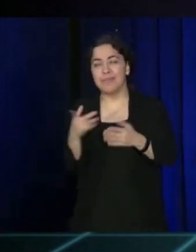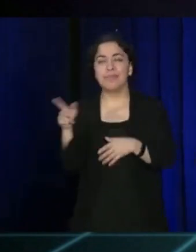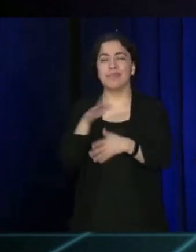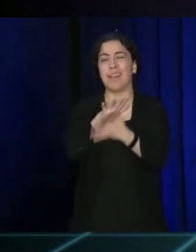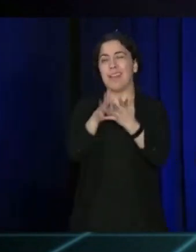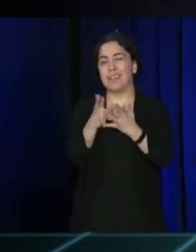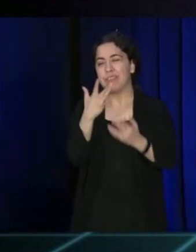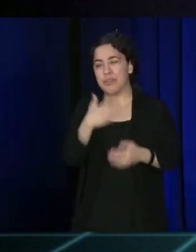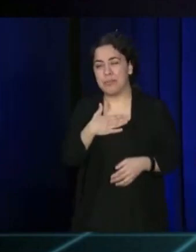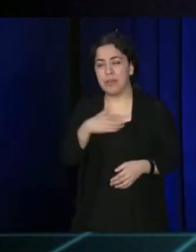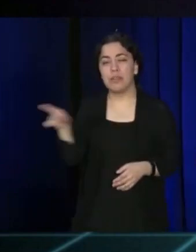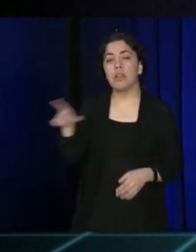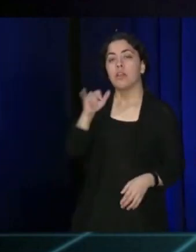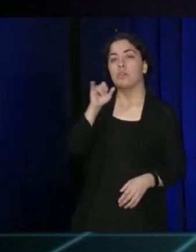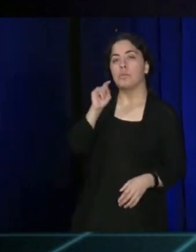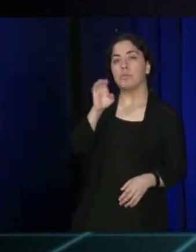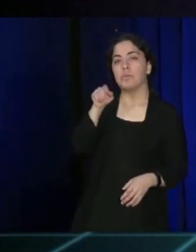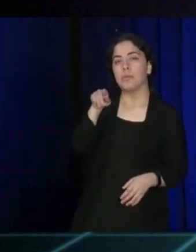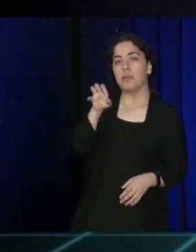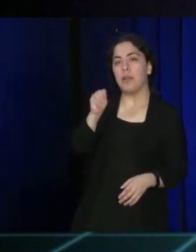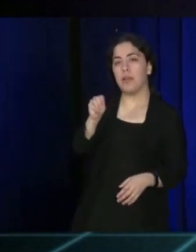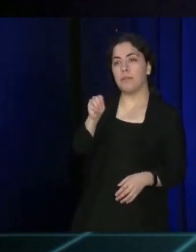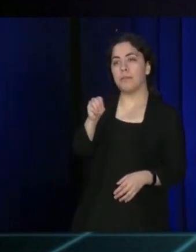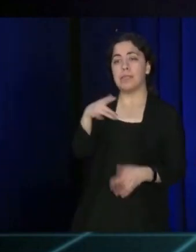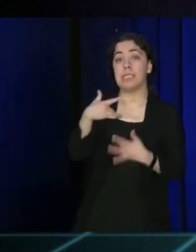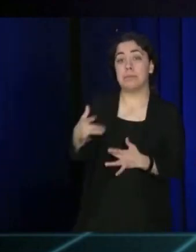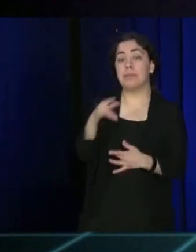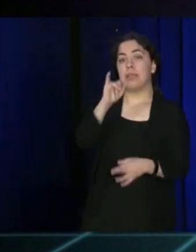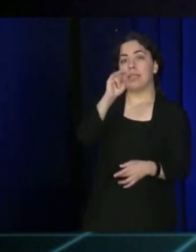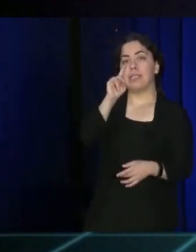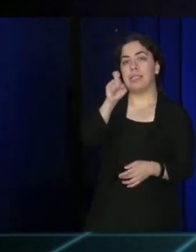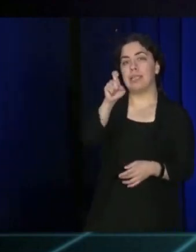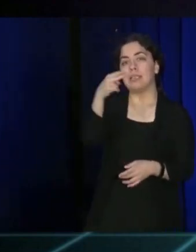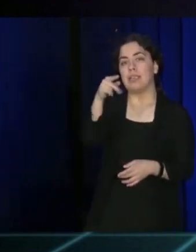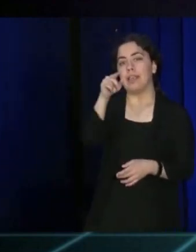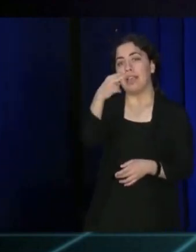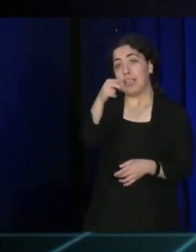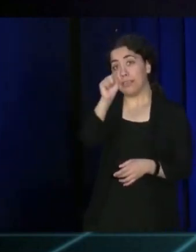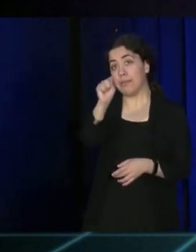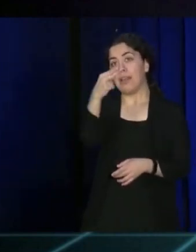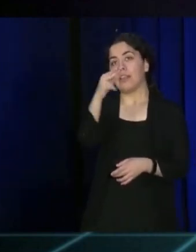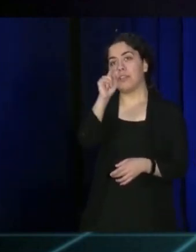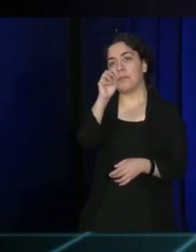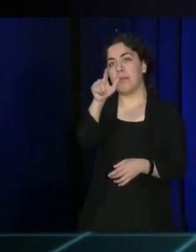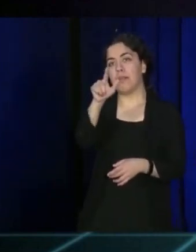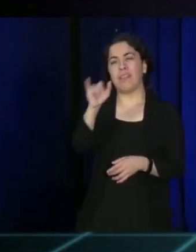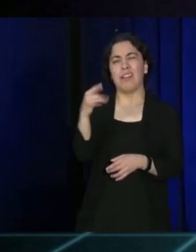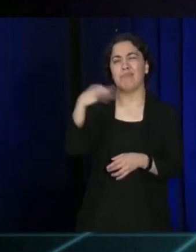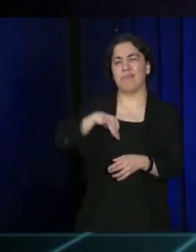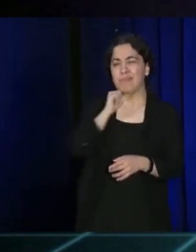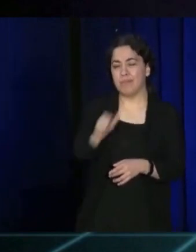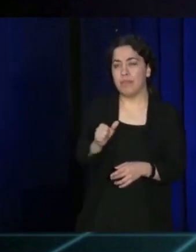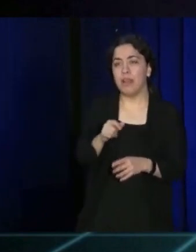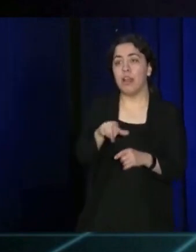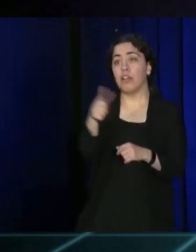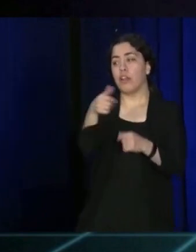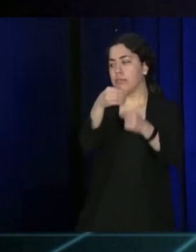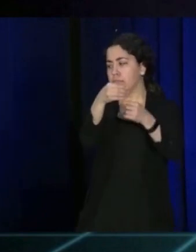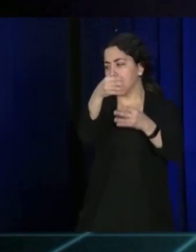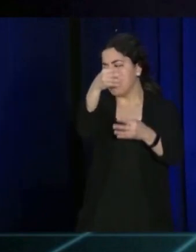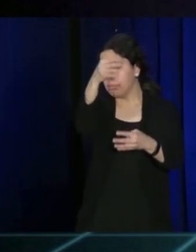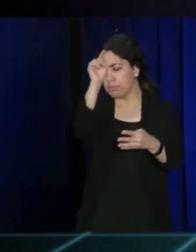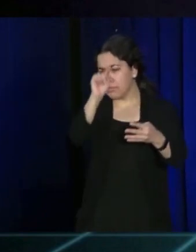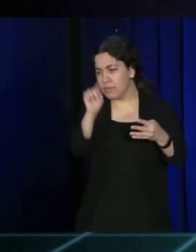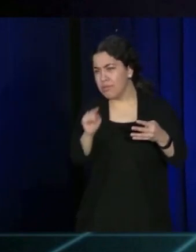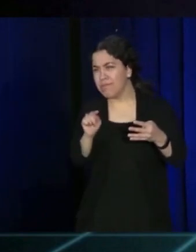get the index.html, which has nothing useful on it at all. And then we get enough JavaScript to render stuff, but not enough to actually make the search bar